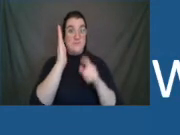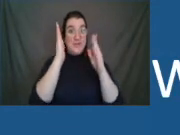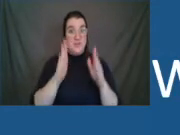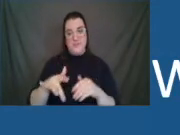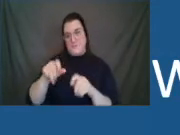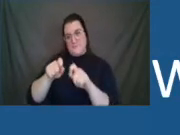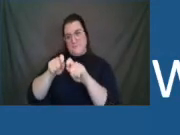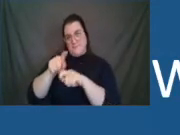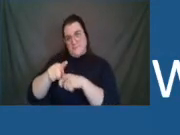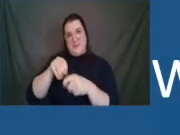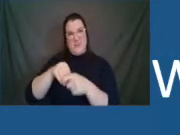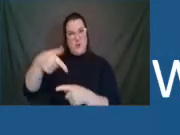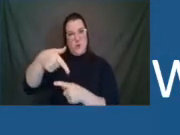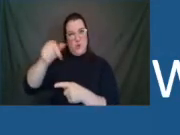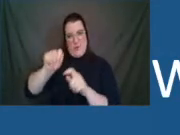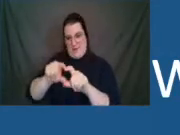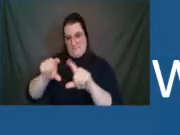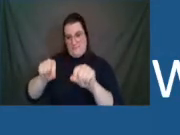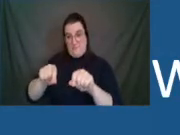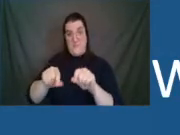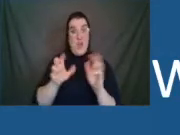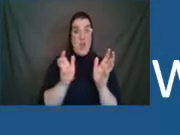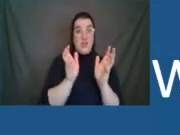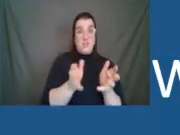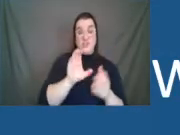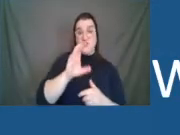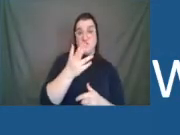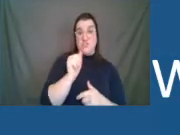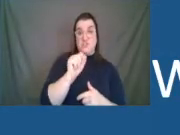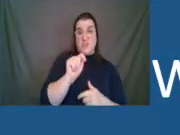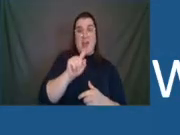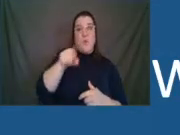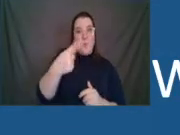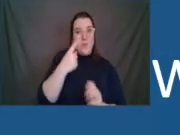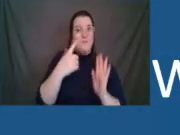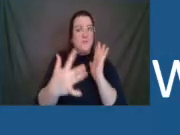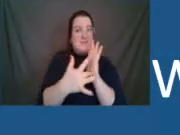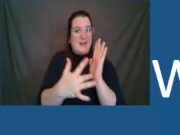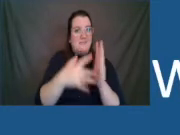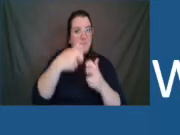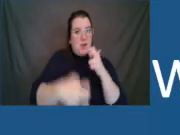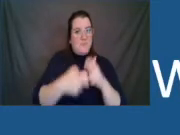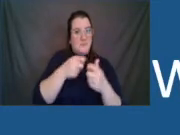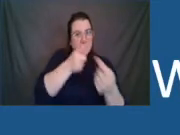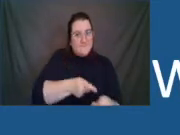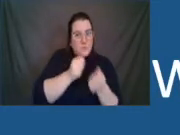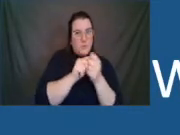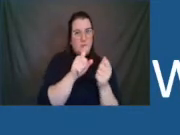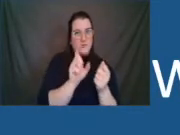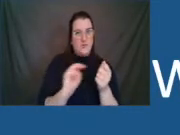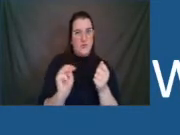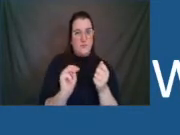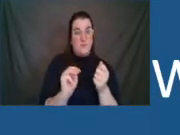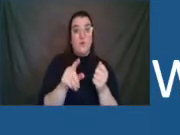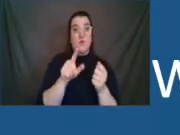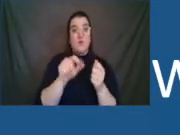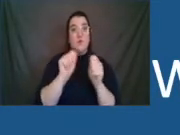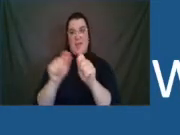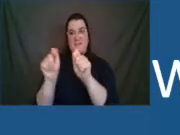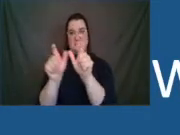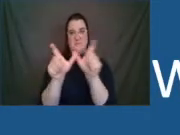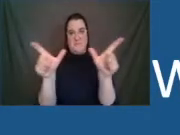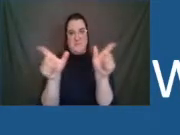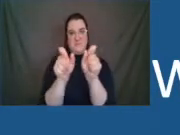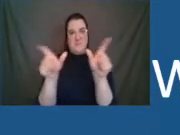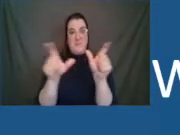that you put any questions that you may have for our speakers in the Q&A function. The chat function is merely for technological issues that you may have with